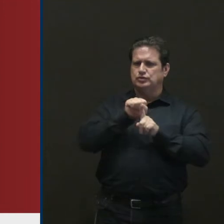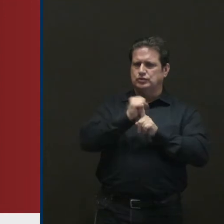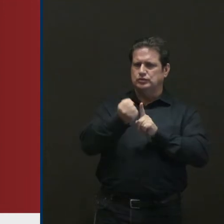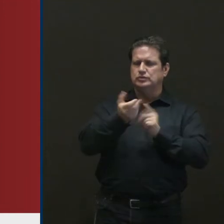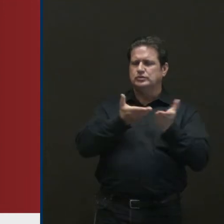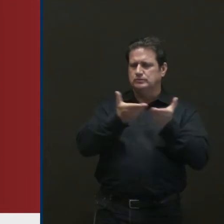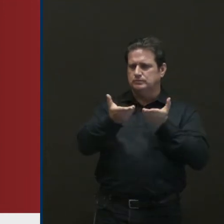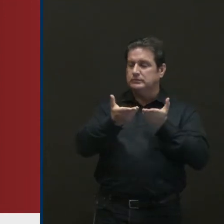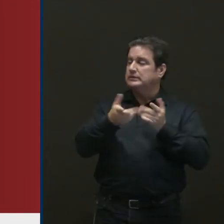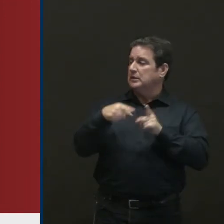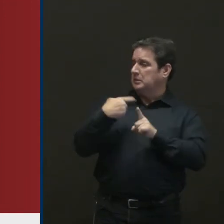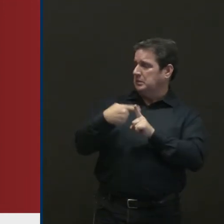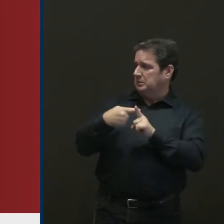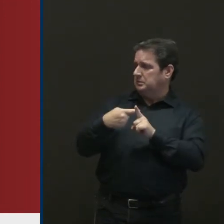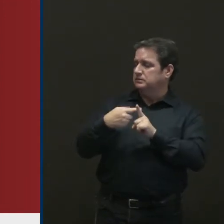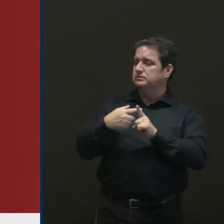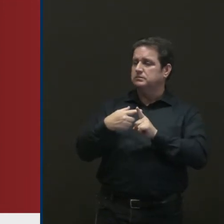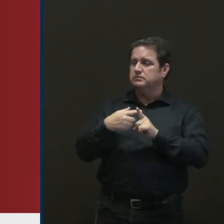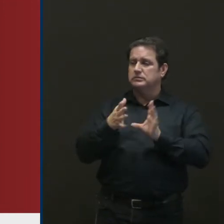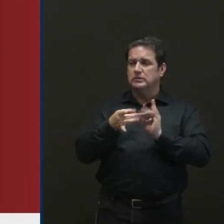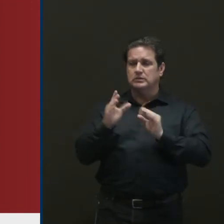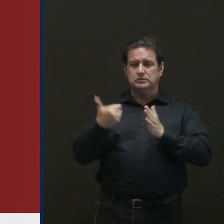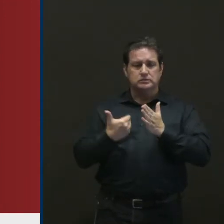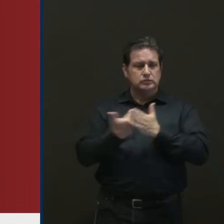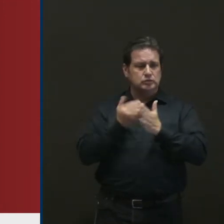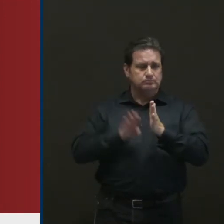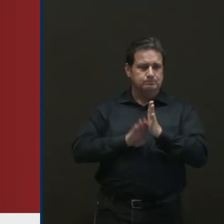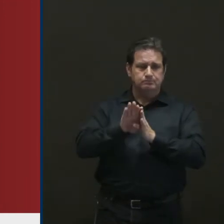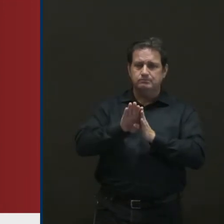positive thing in developing an